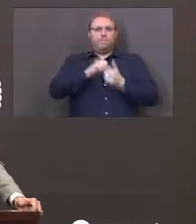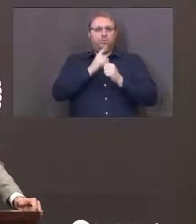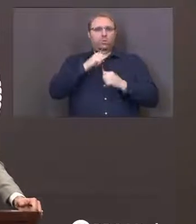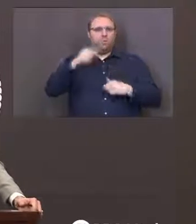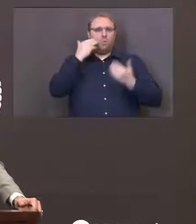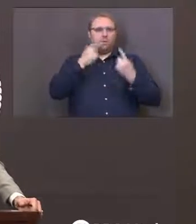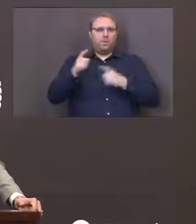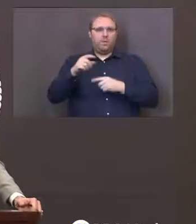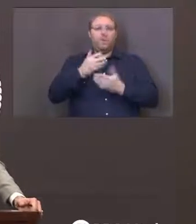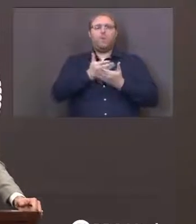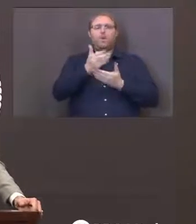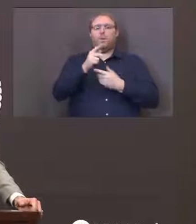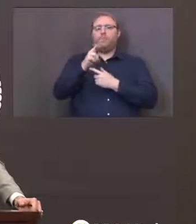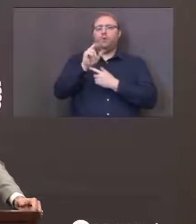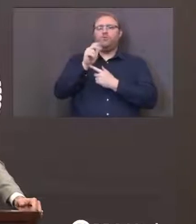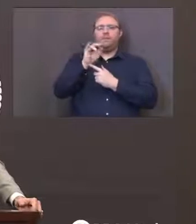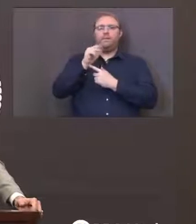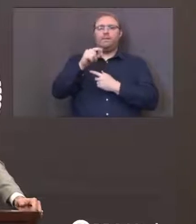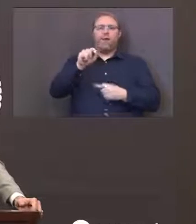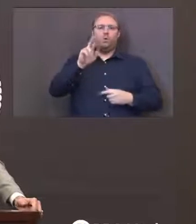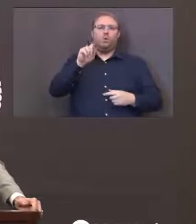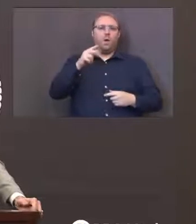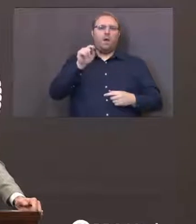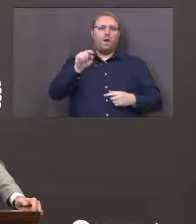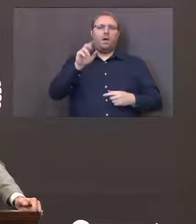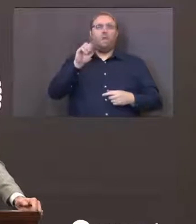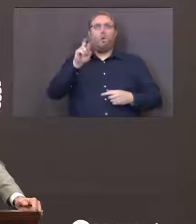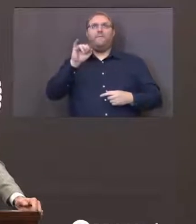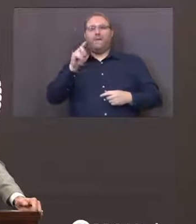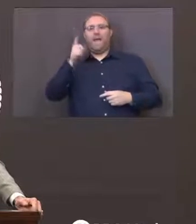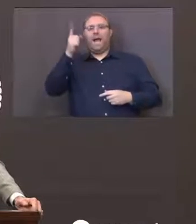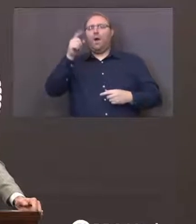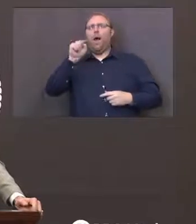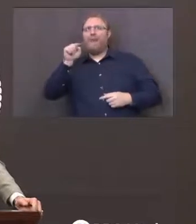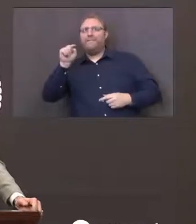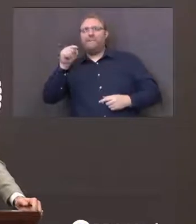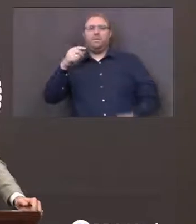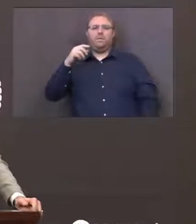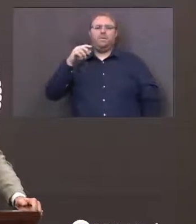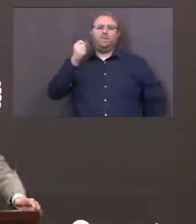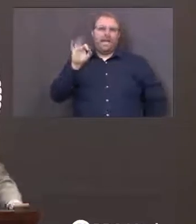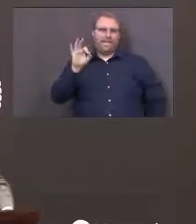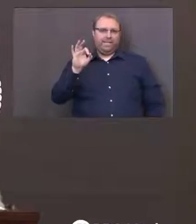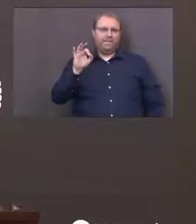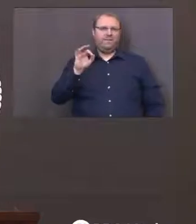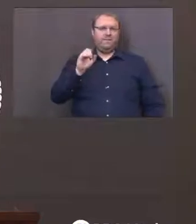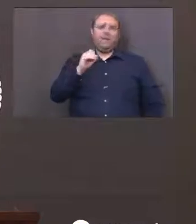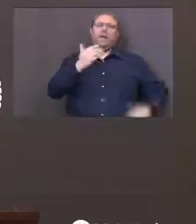purchasing.utah.gov/COVID-19. Thank you very much.